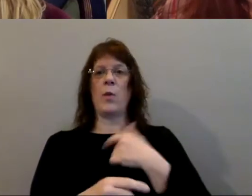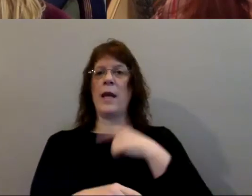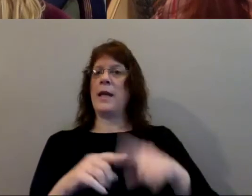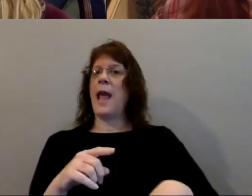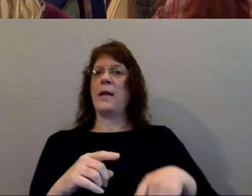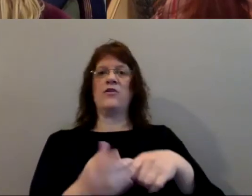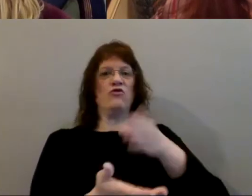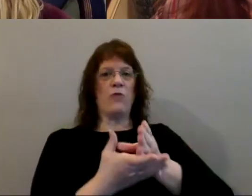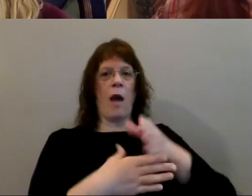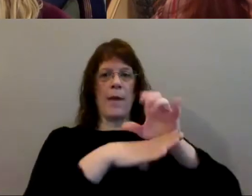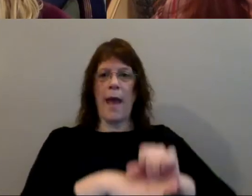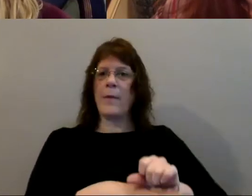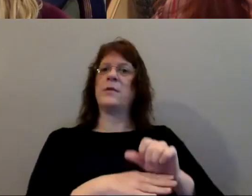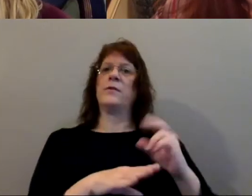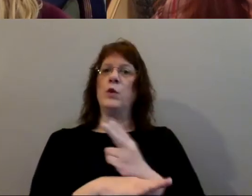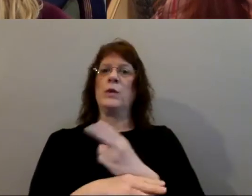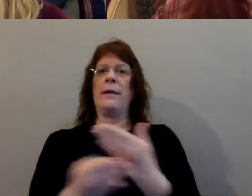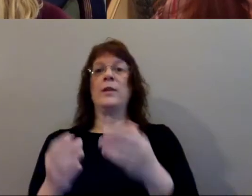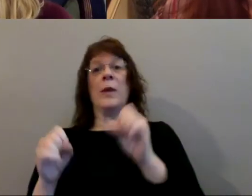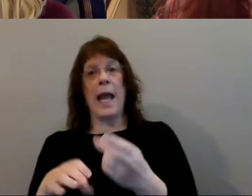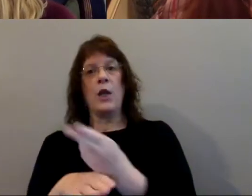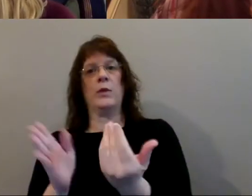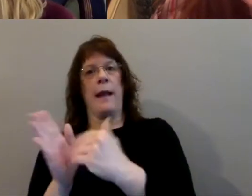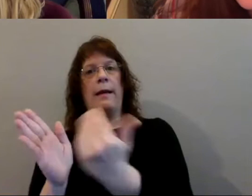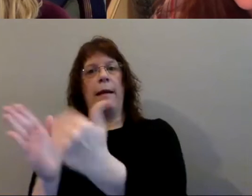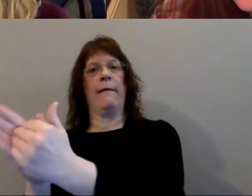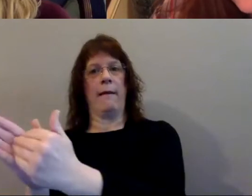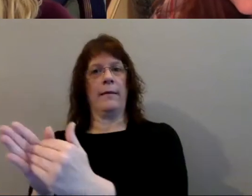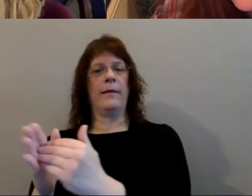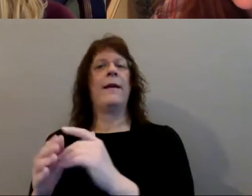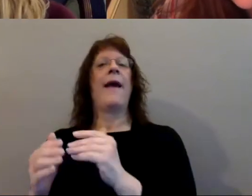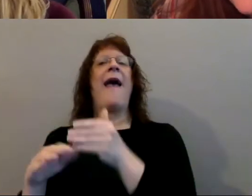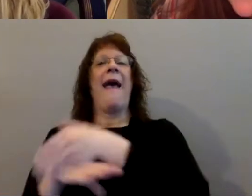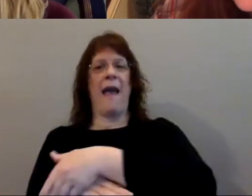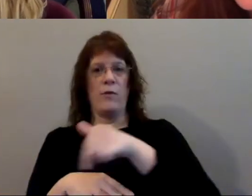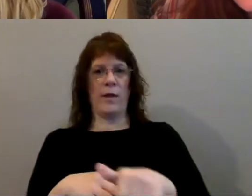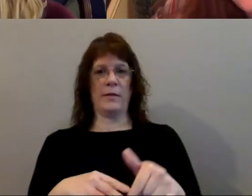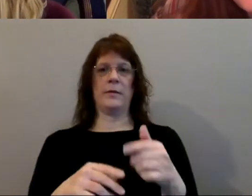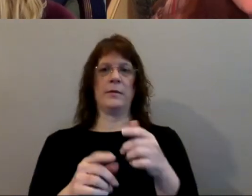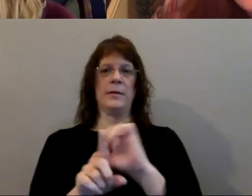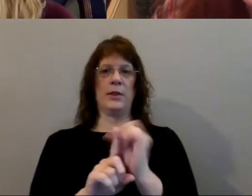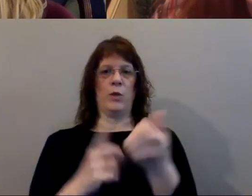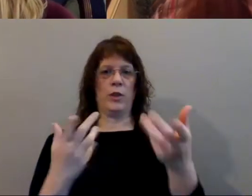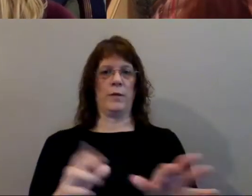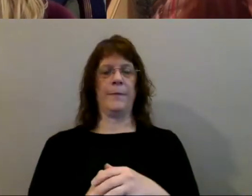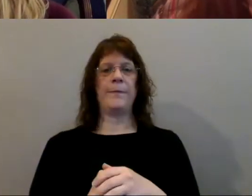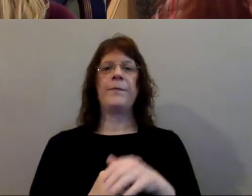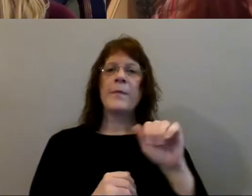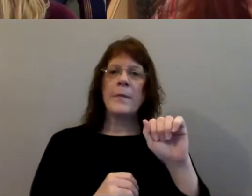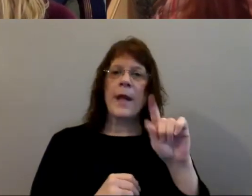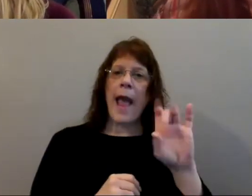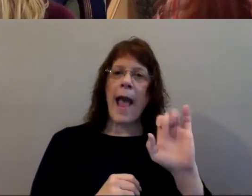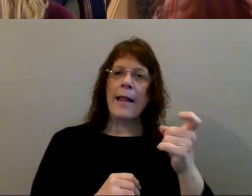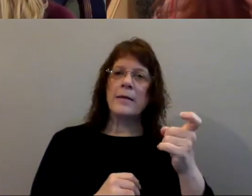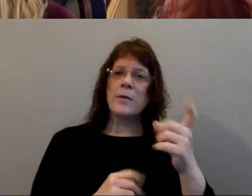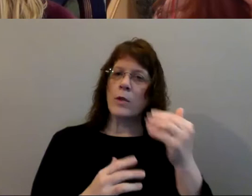using reusable things after this. Right. Alex would like to know, how does plastic get into the ocean